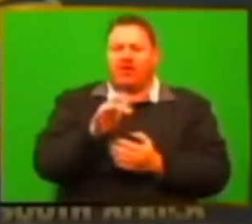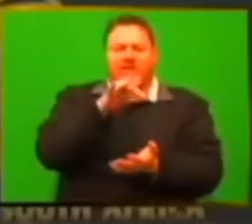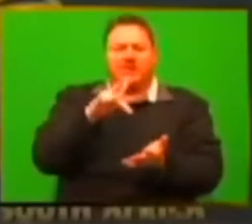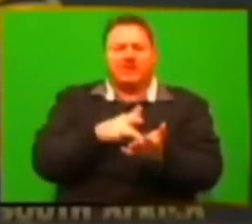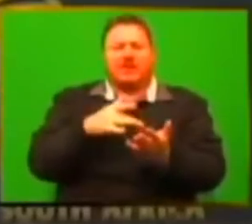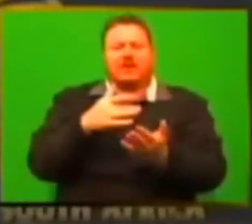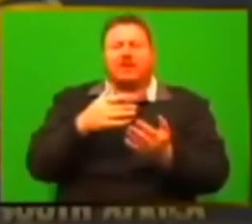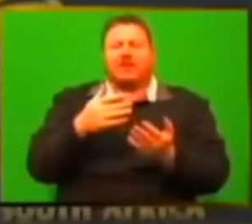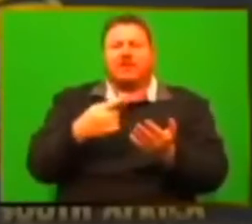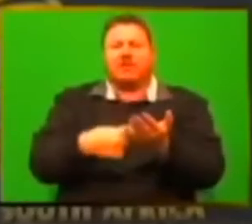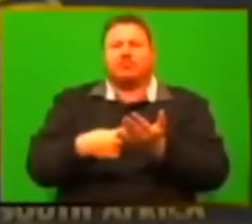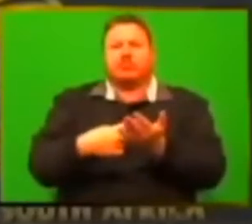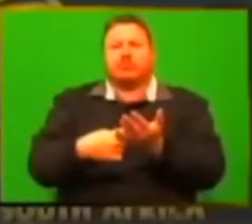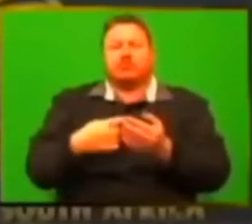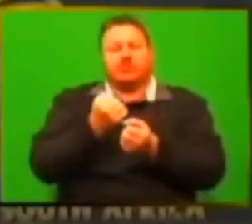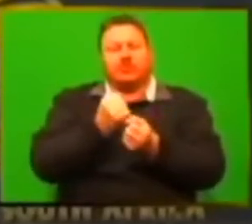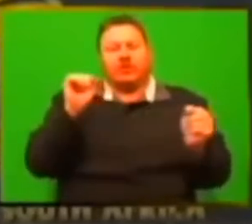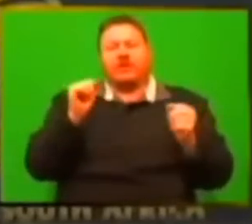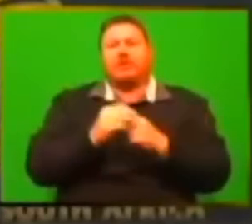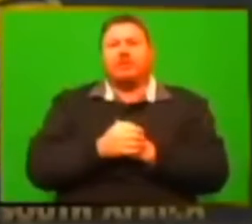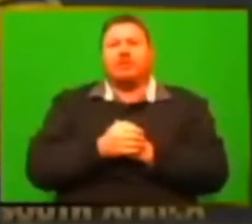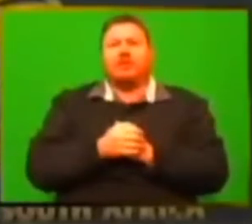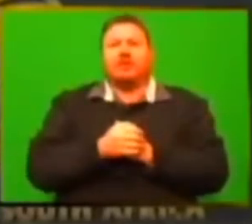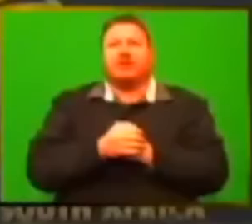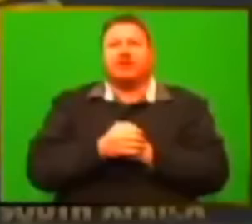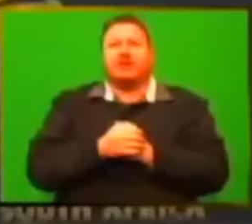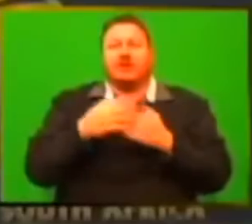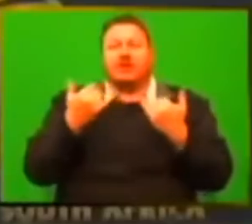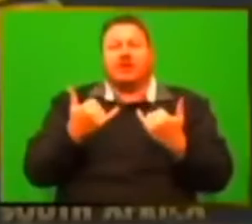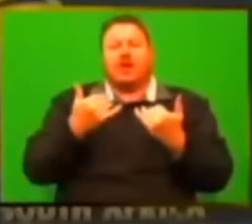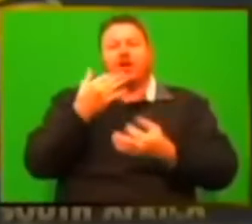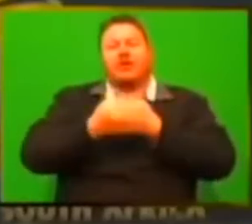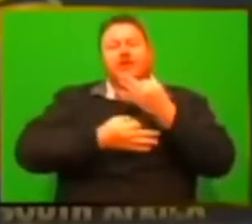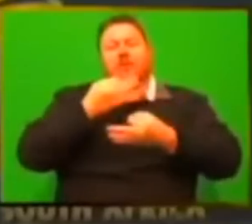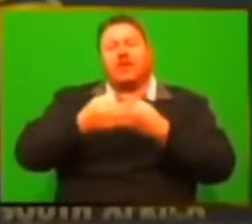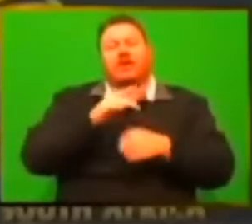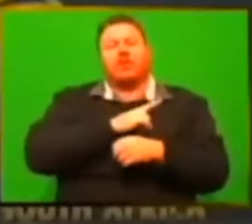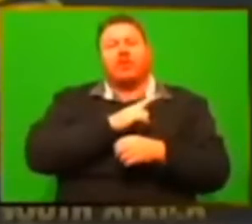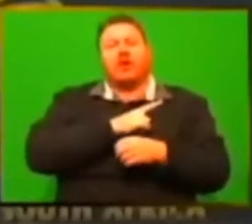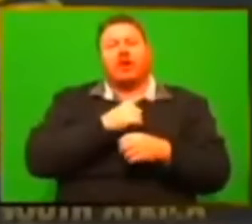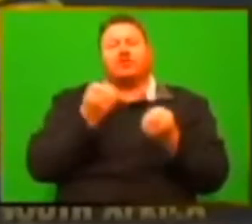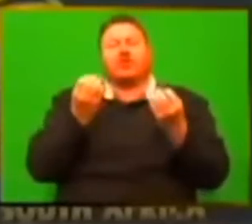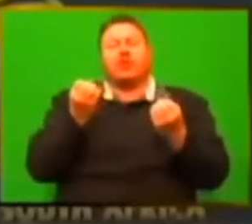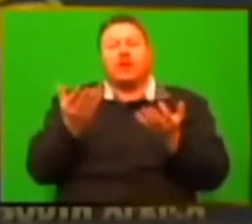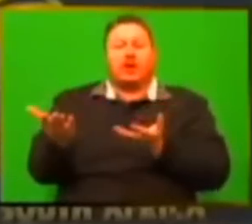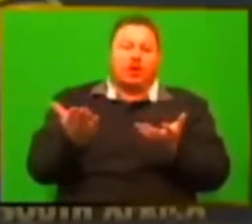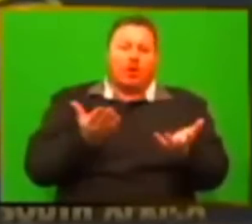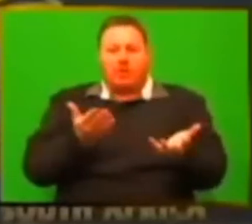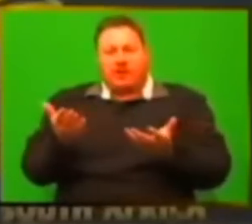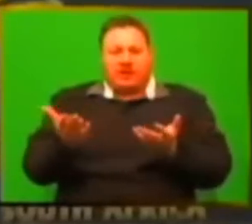the negotiations of our liberation. It now explains as to why so many compromises